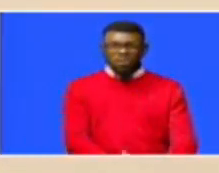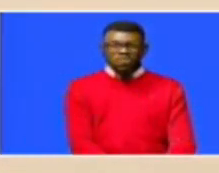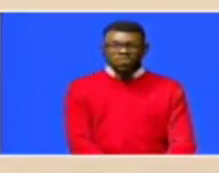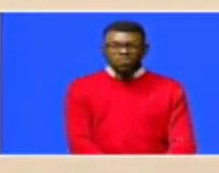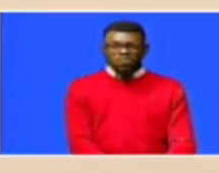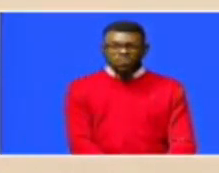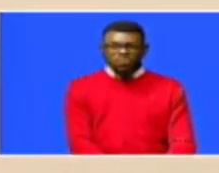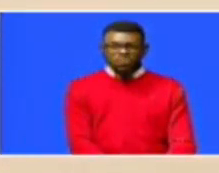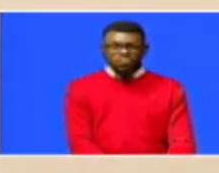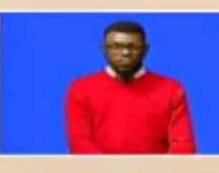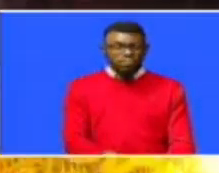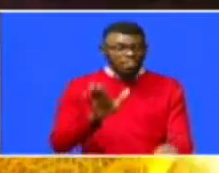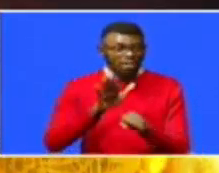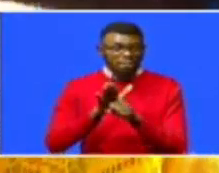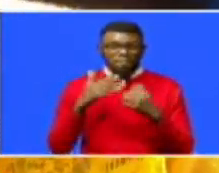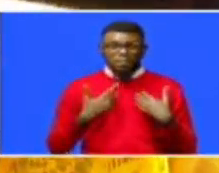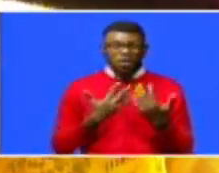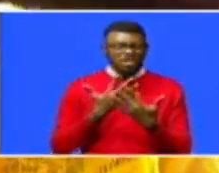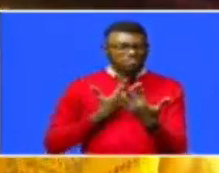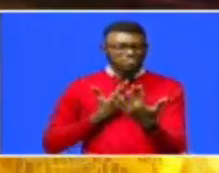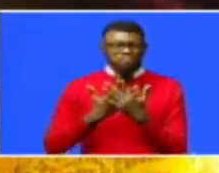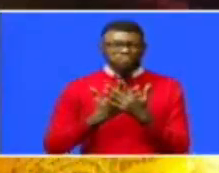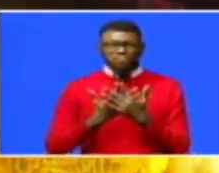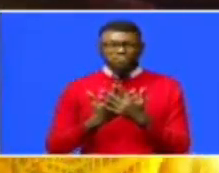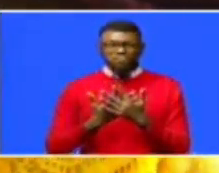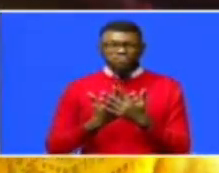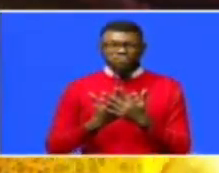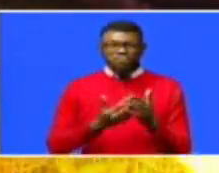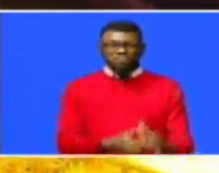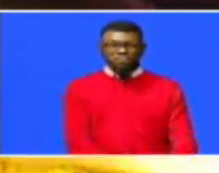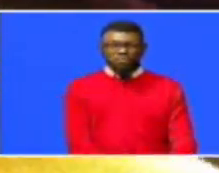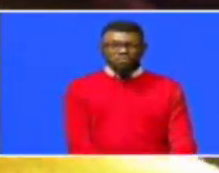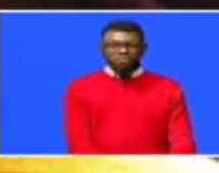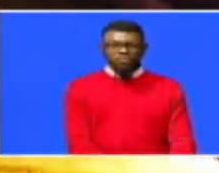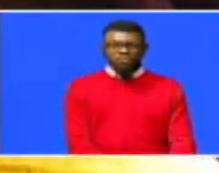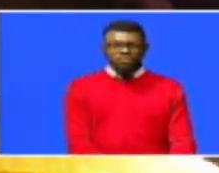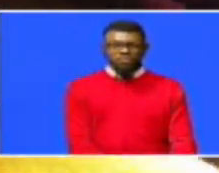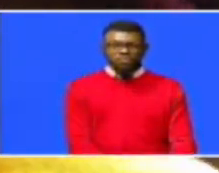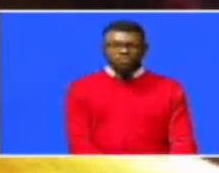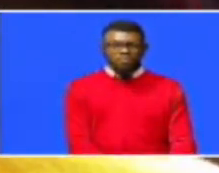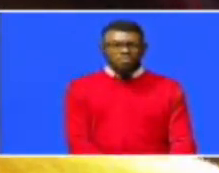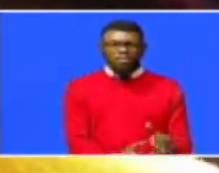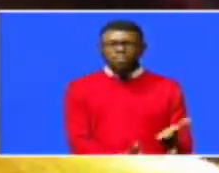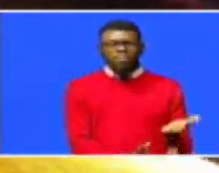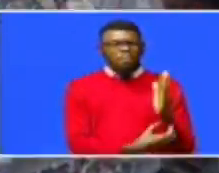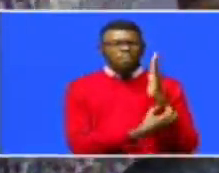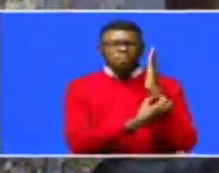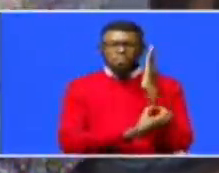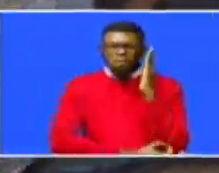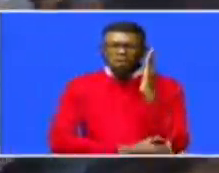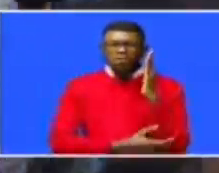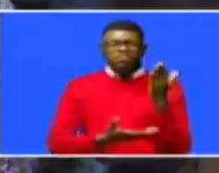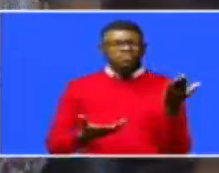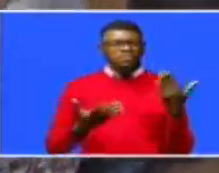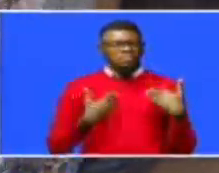of the arrests that have been done have targeted a disruption of people being